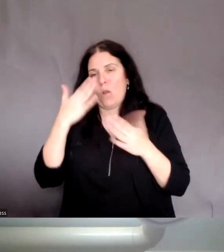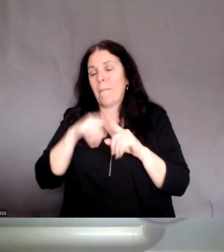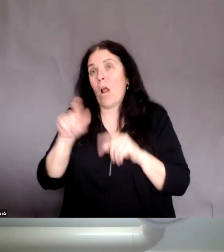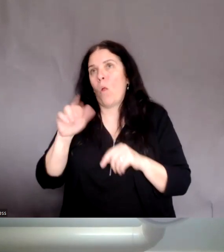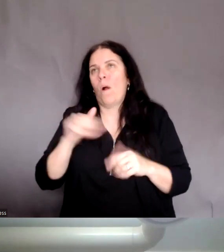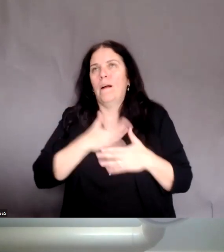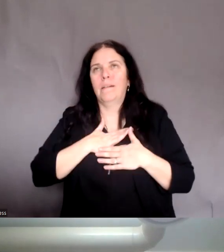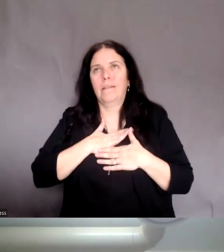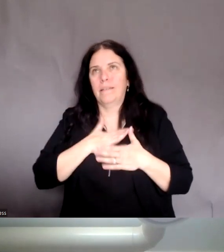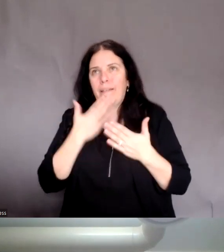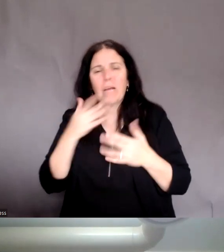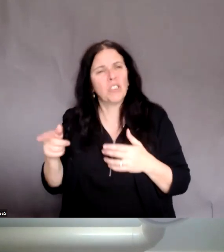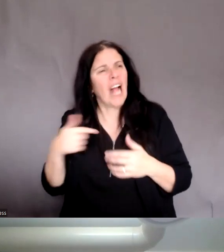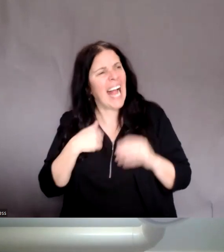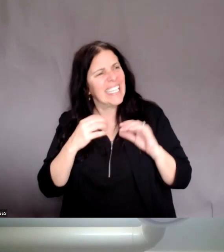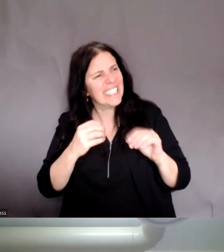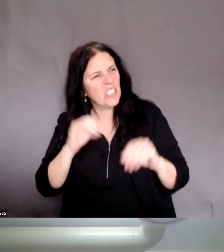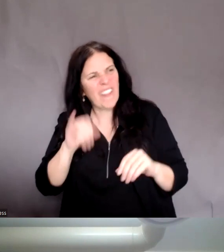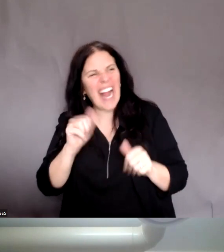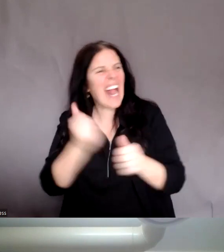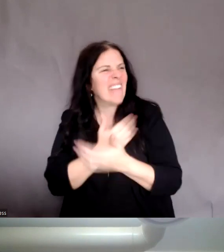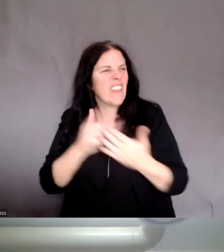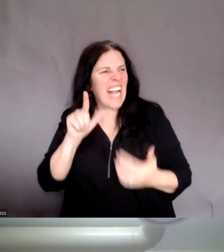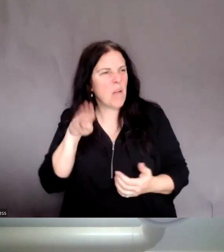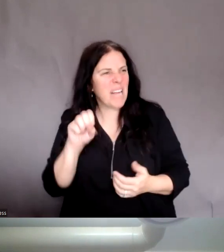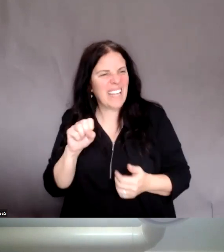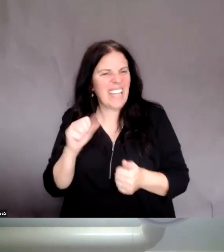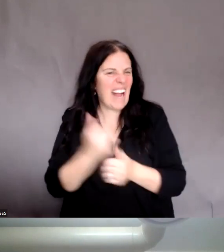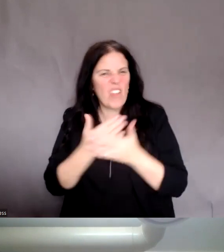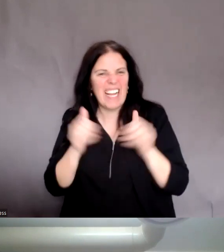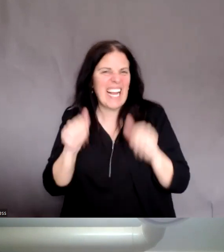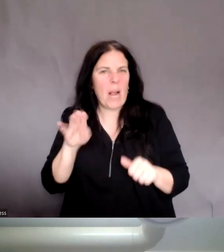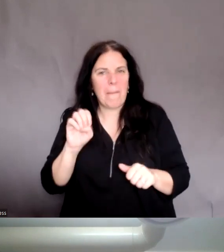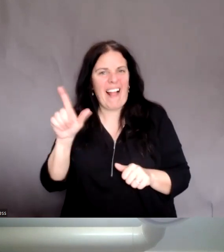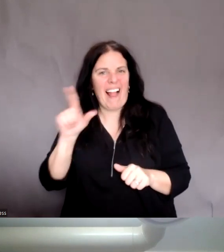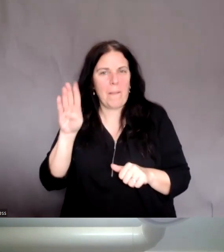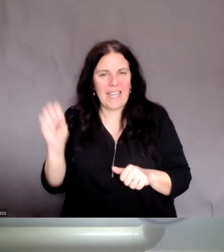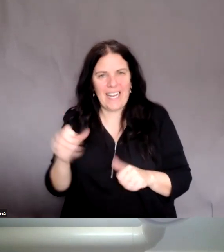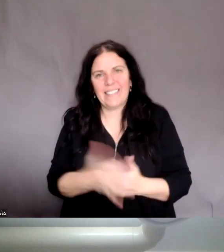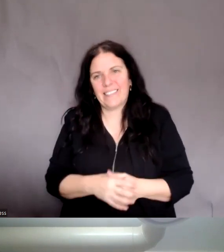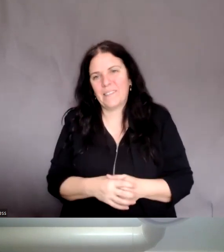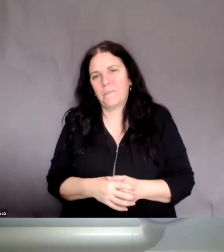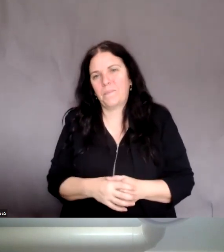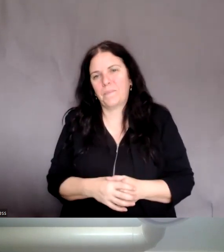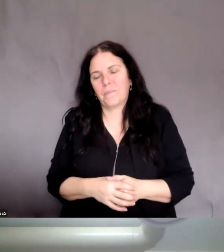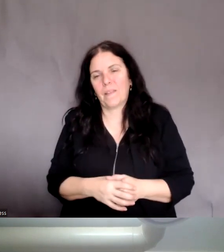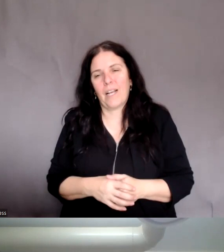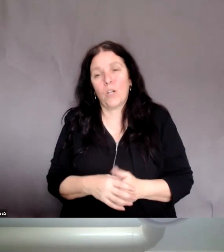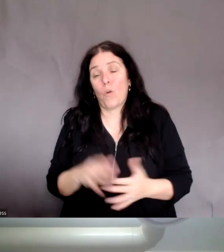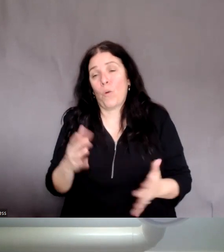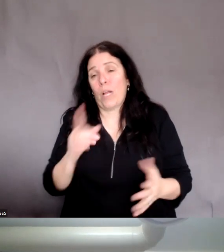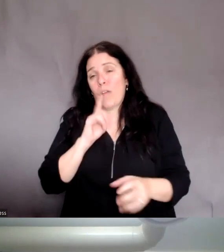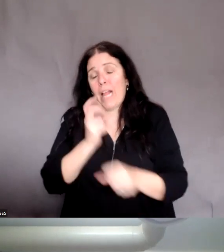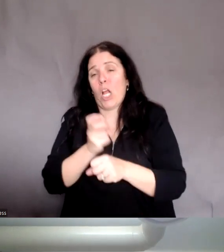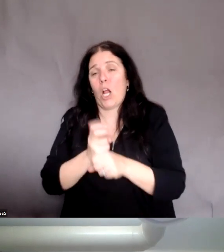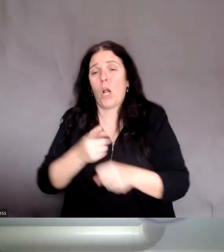going, I teach them that everything is LBS. Everything can be LBS. It's a hard thing. Like,